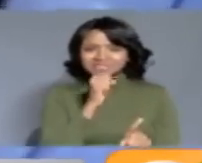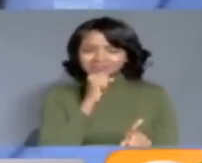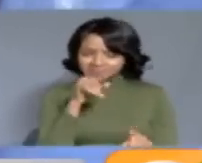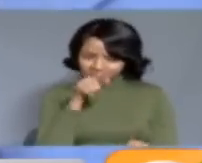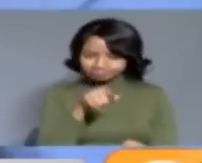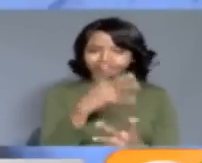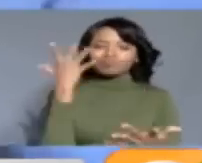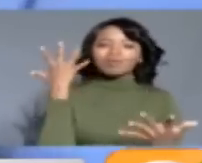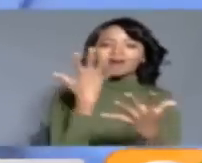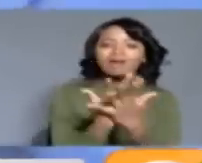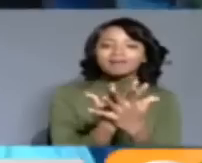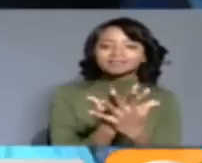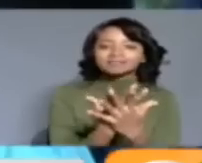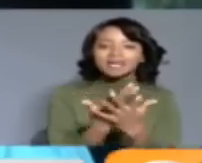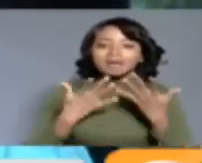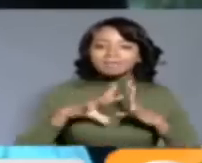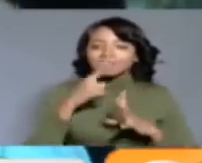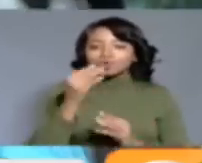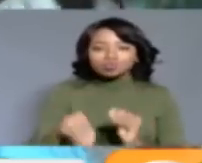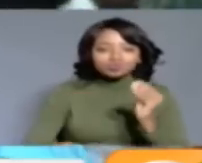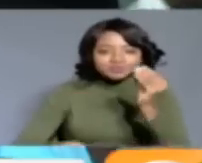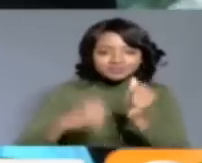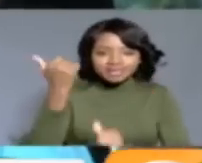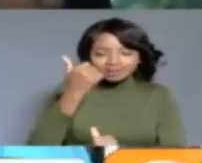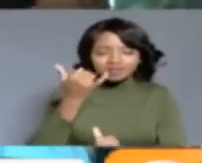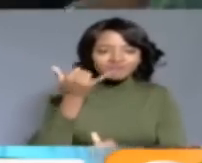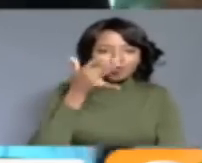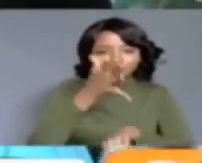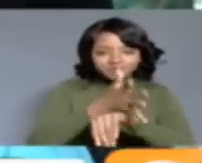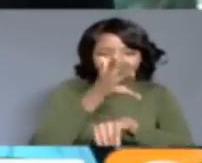the people that are offering the phones for sale.